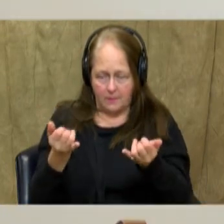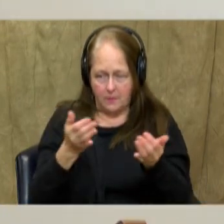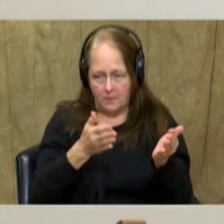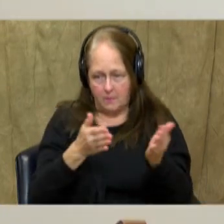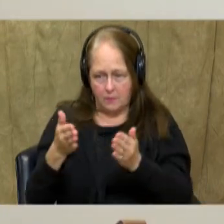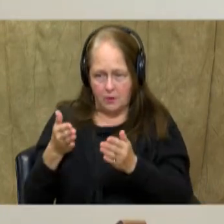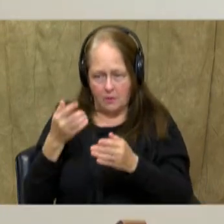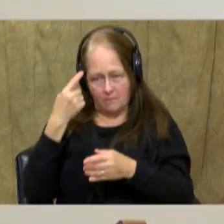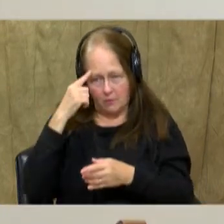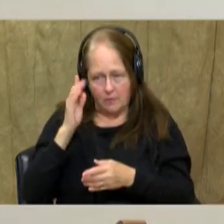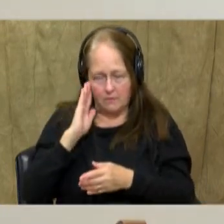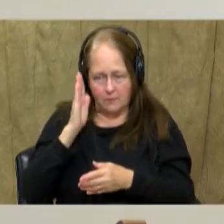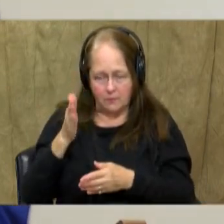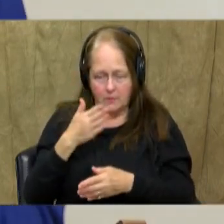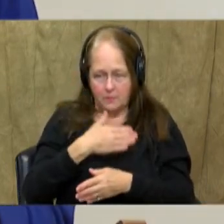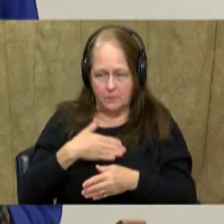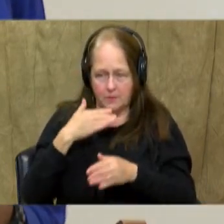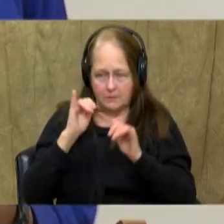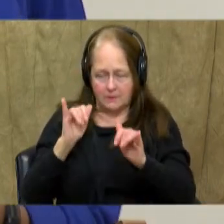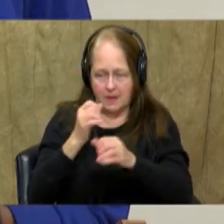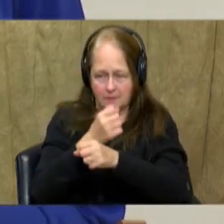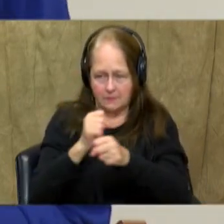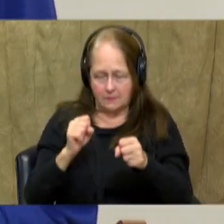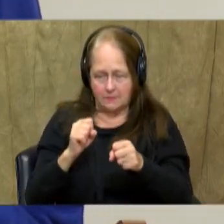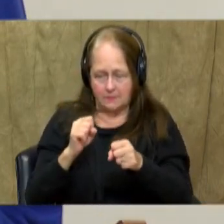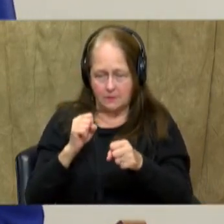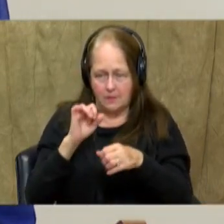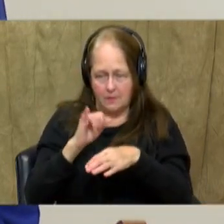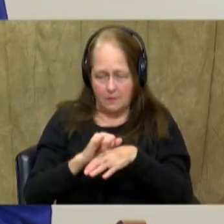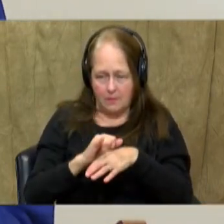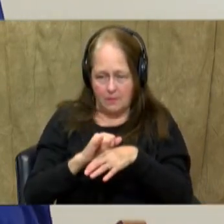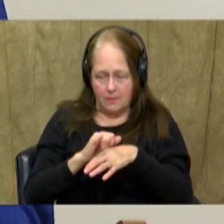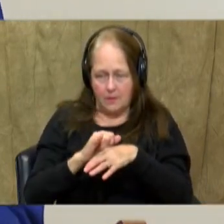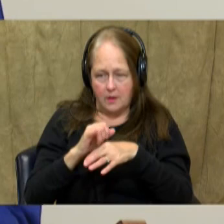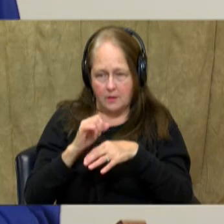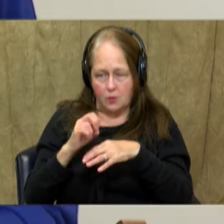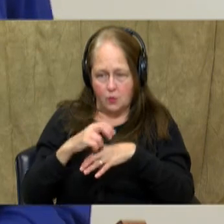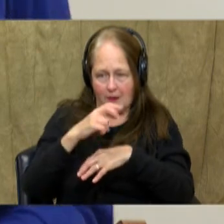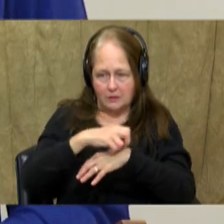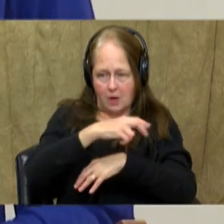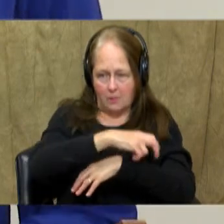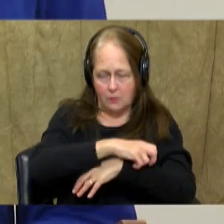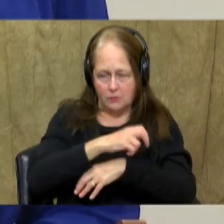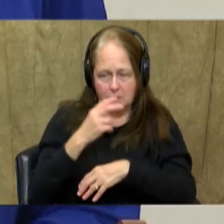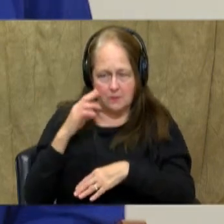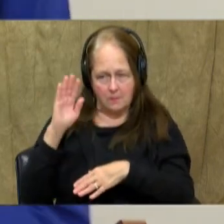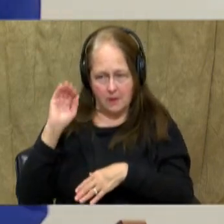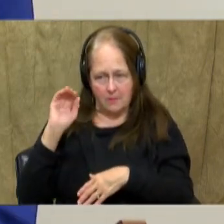prepare for the future. Please stay safe, grasshoppers, and I will see you next week. Bye-bye.